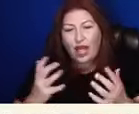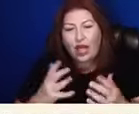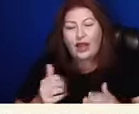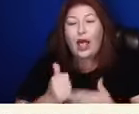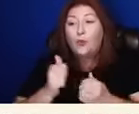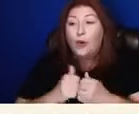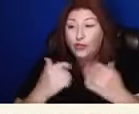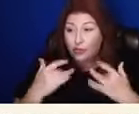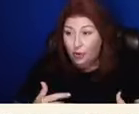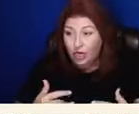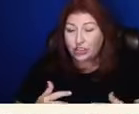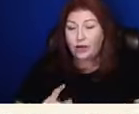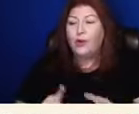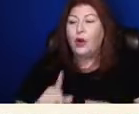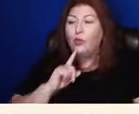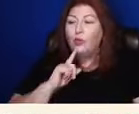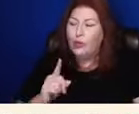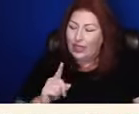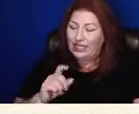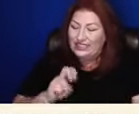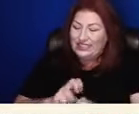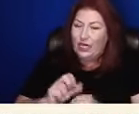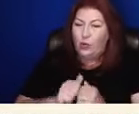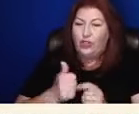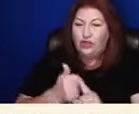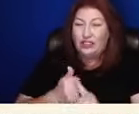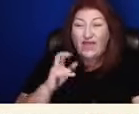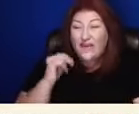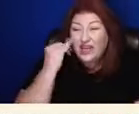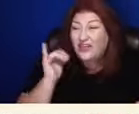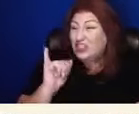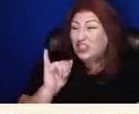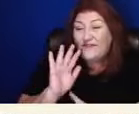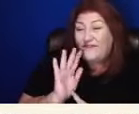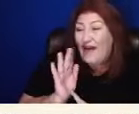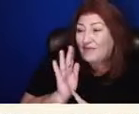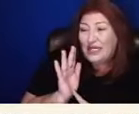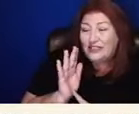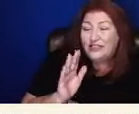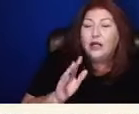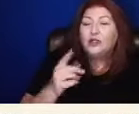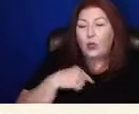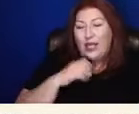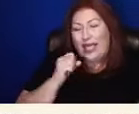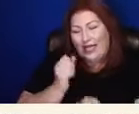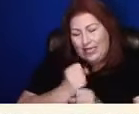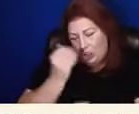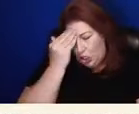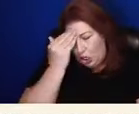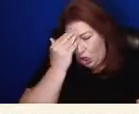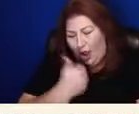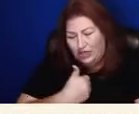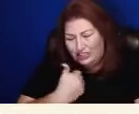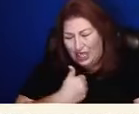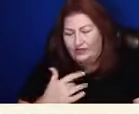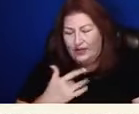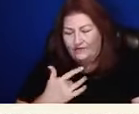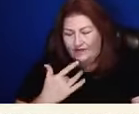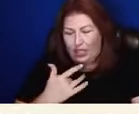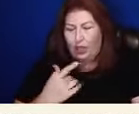but really sitting with ourselves, even if it's just 5 minutes a day, so that we can get to know ourselves and feel that in